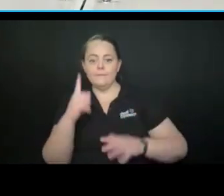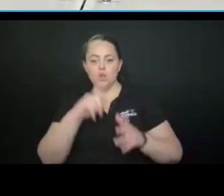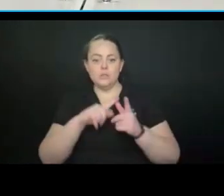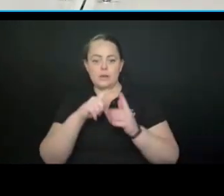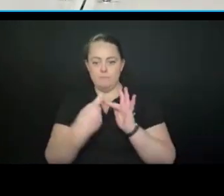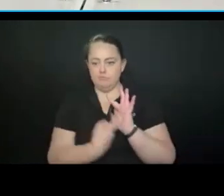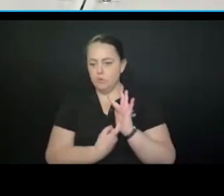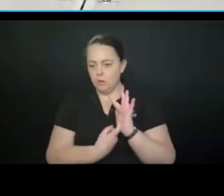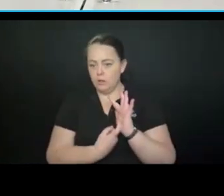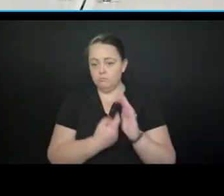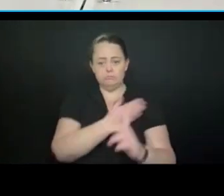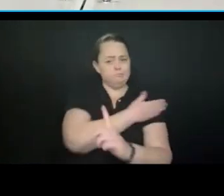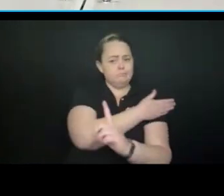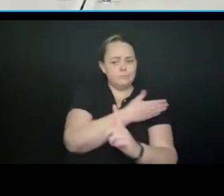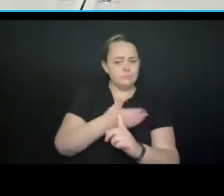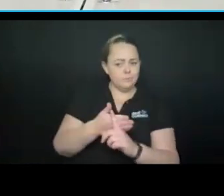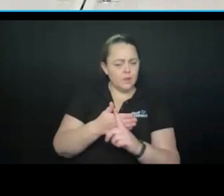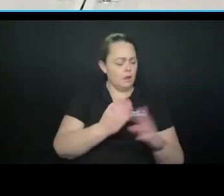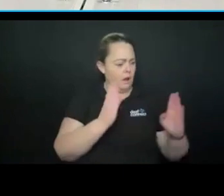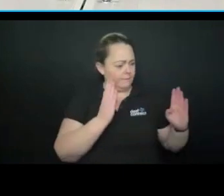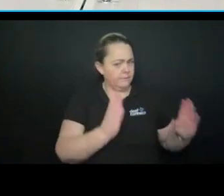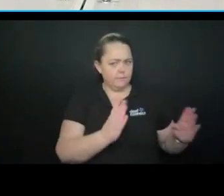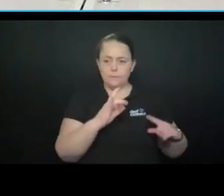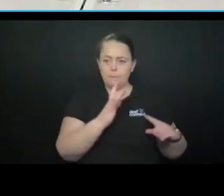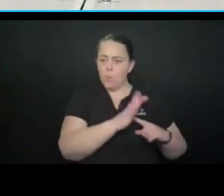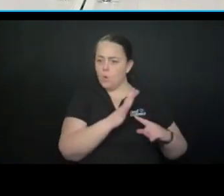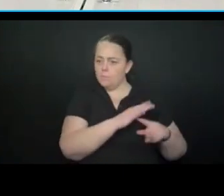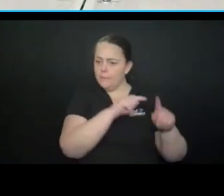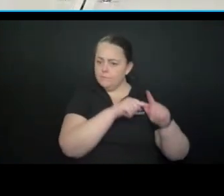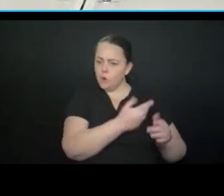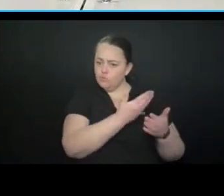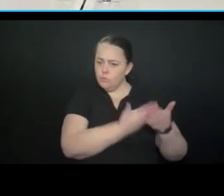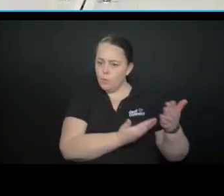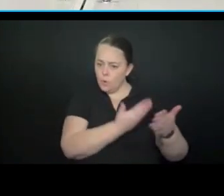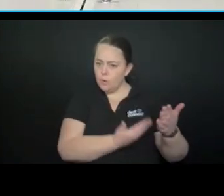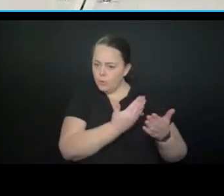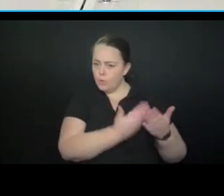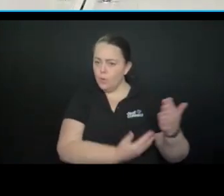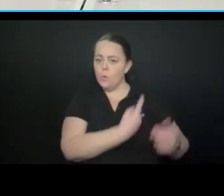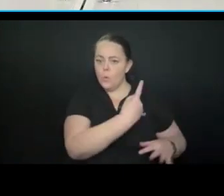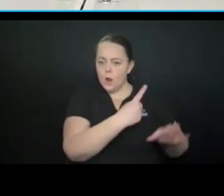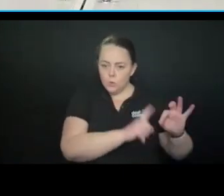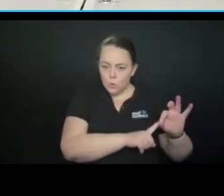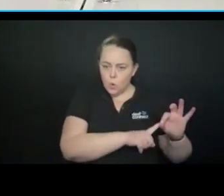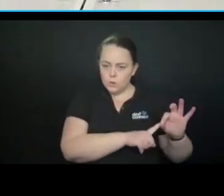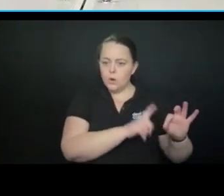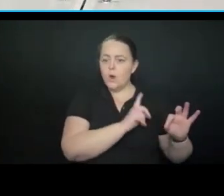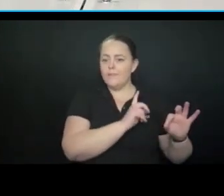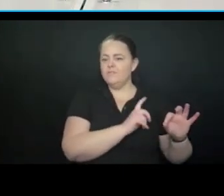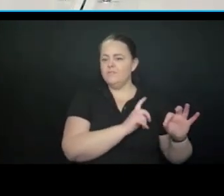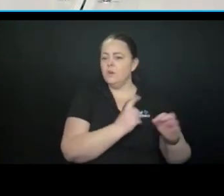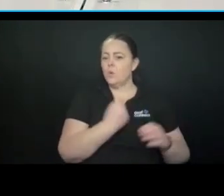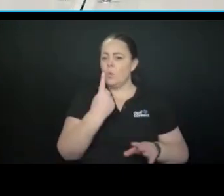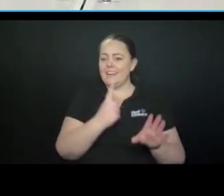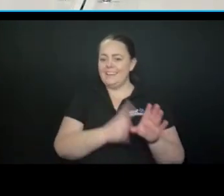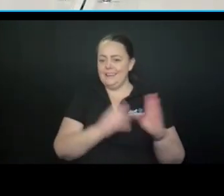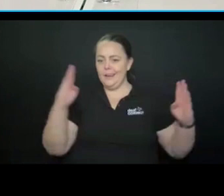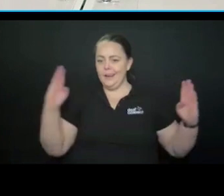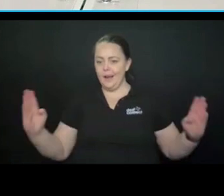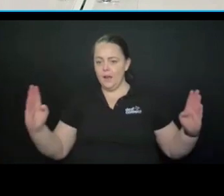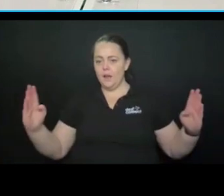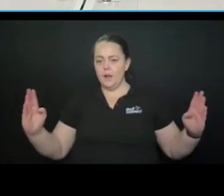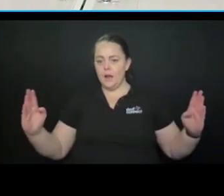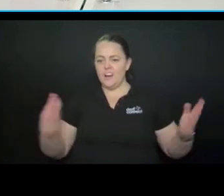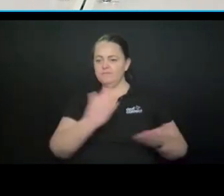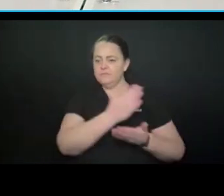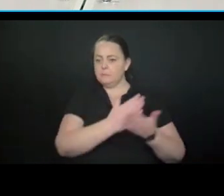quarter, for the 3 weeks, so in this case, July, from the 1st to the 21st, that's when your data submission will be required